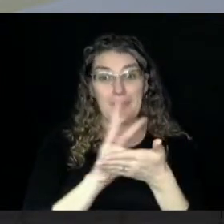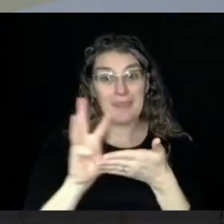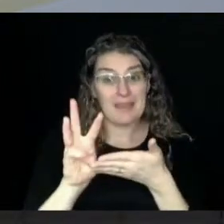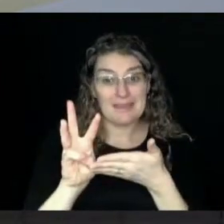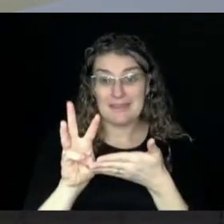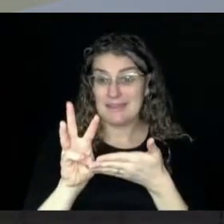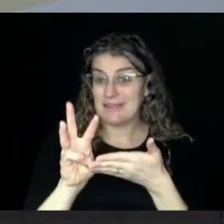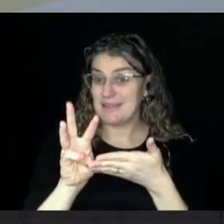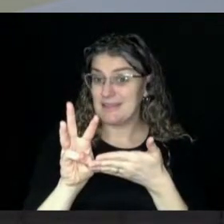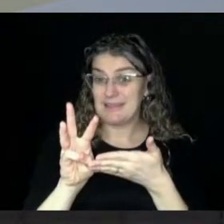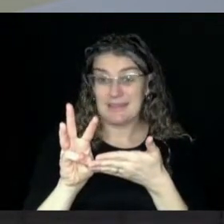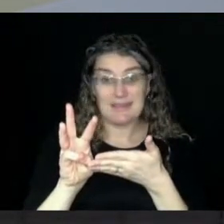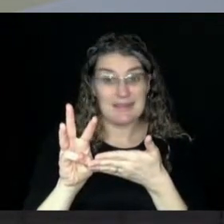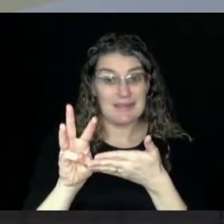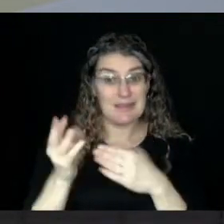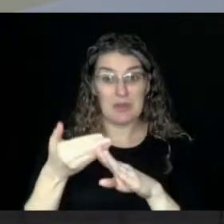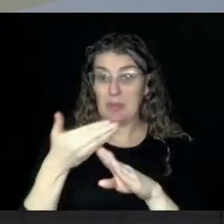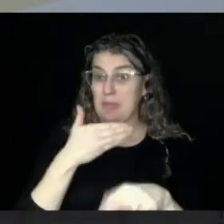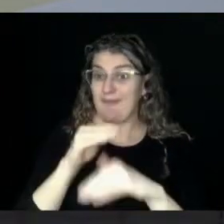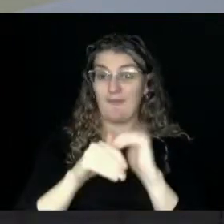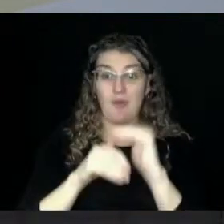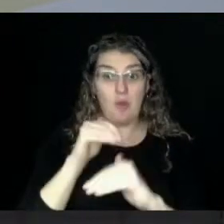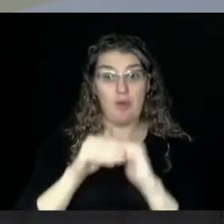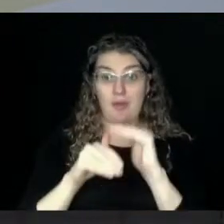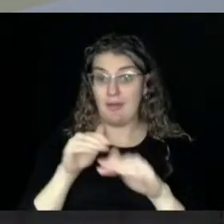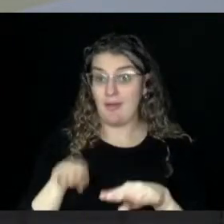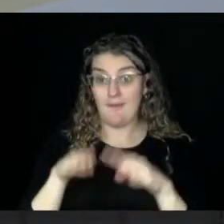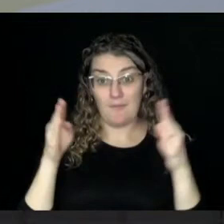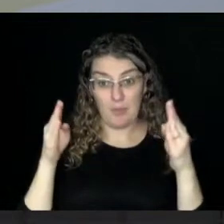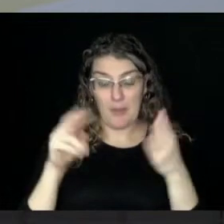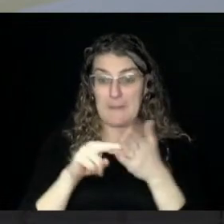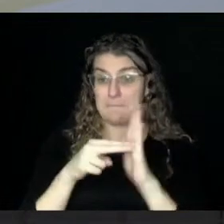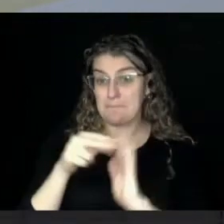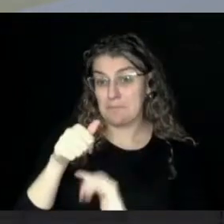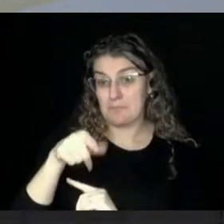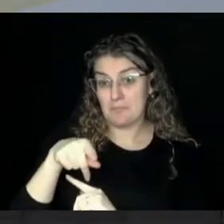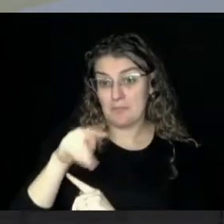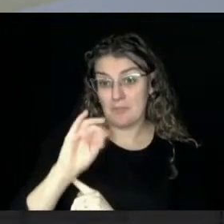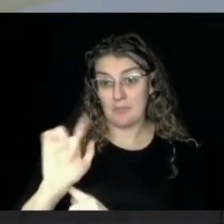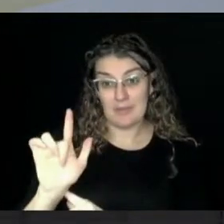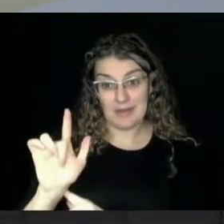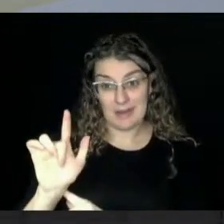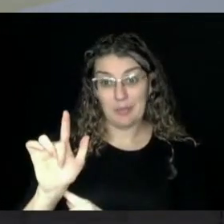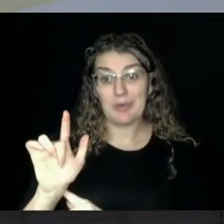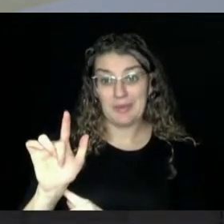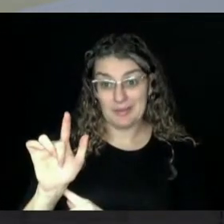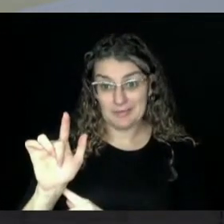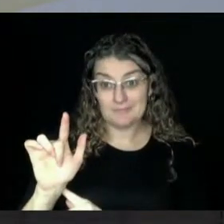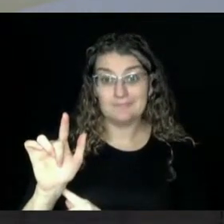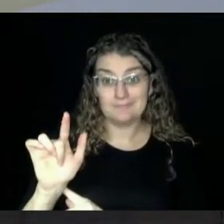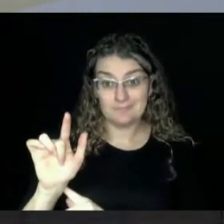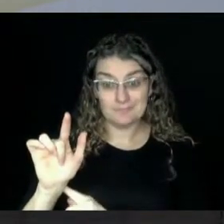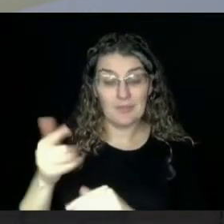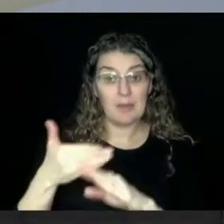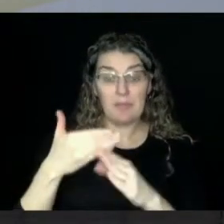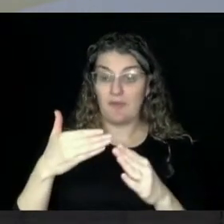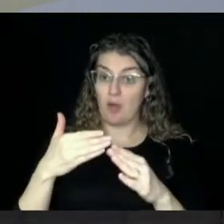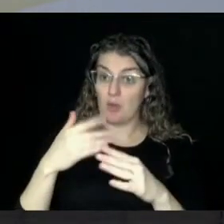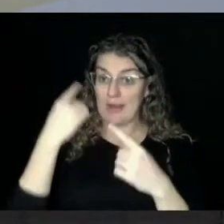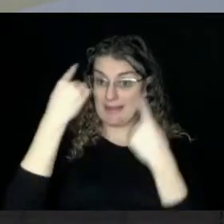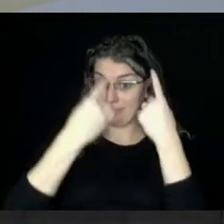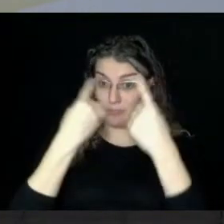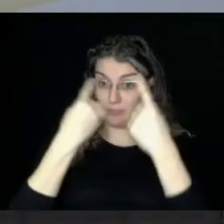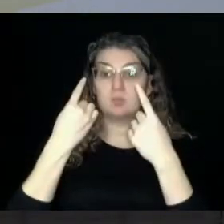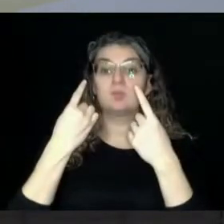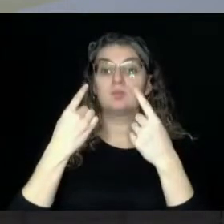we are, into early April. But I am very hopeful, and I know we